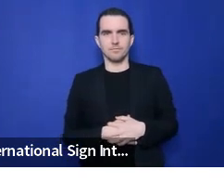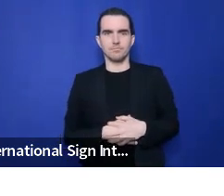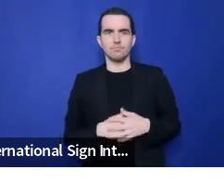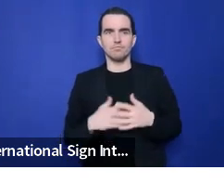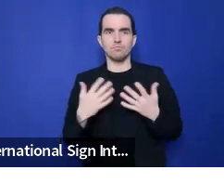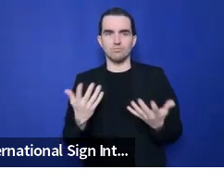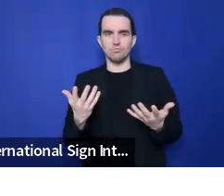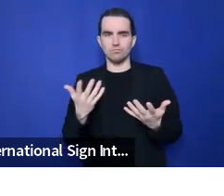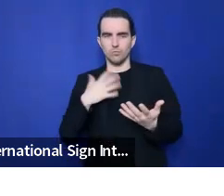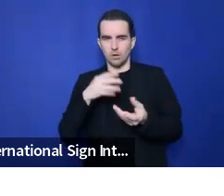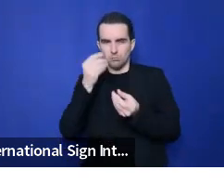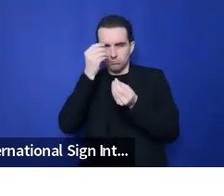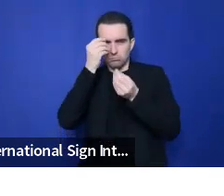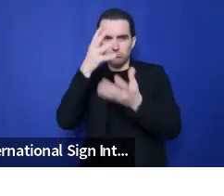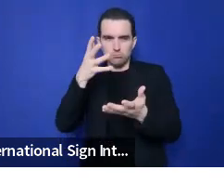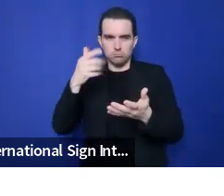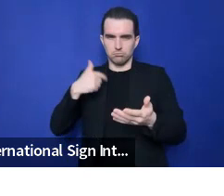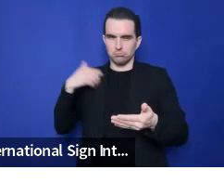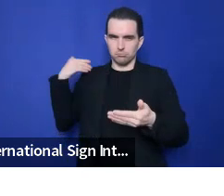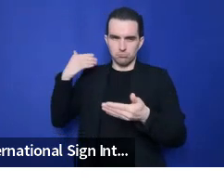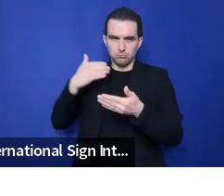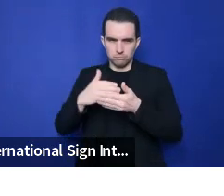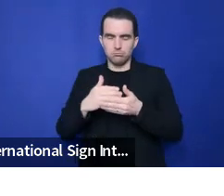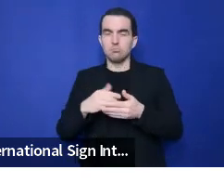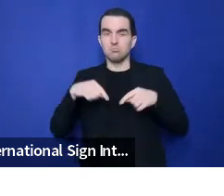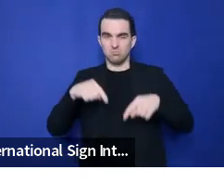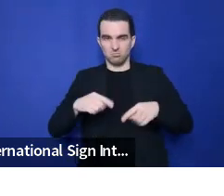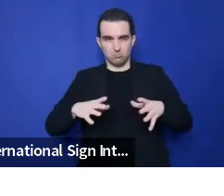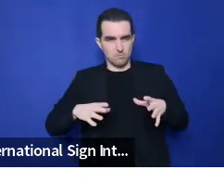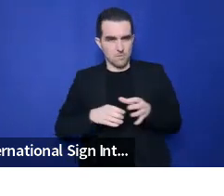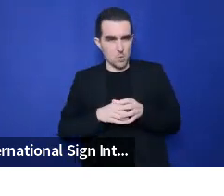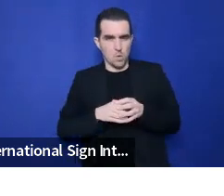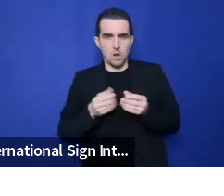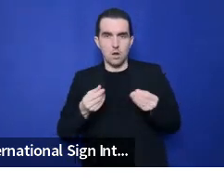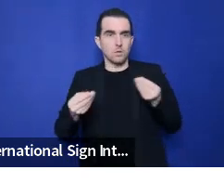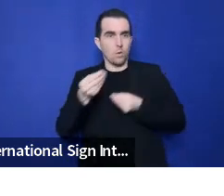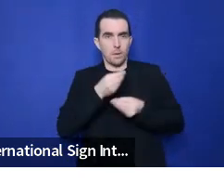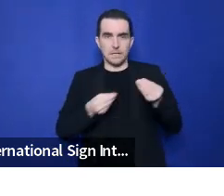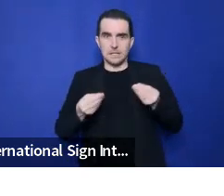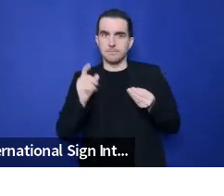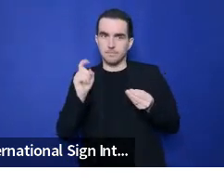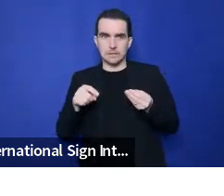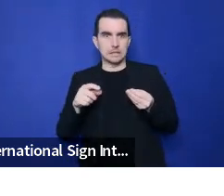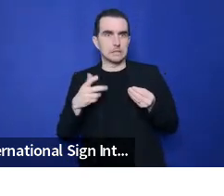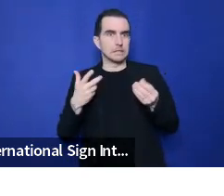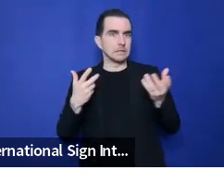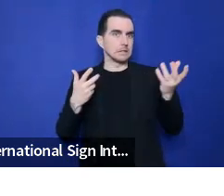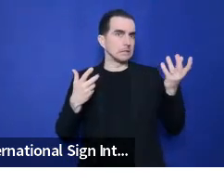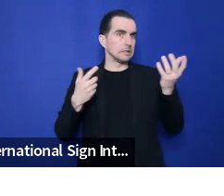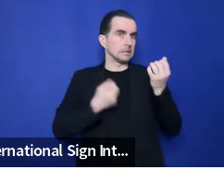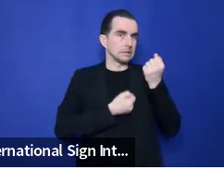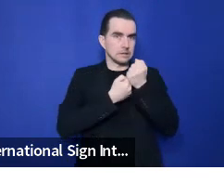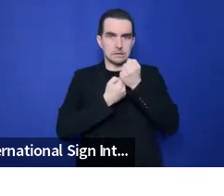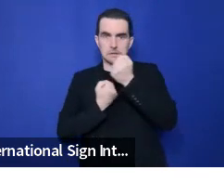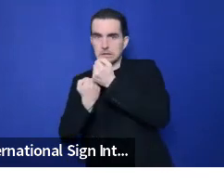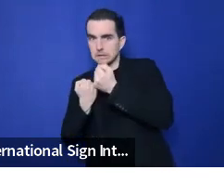also faces challenges in terms of costs as a small multi-island economy and very remote from international markets.